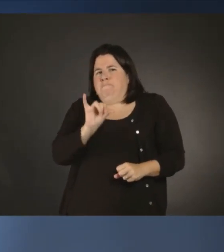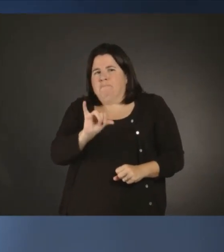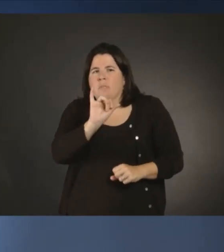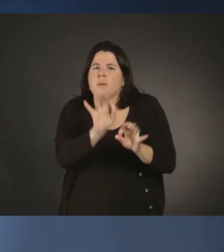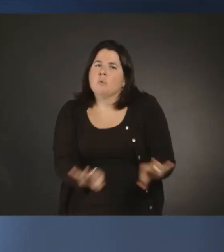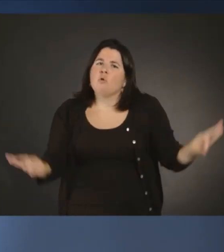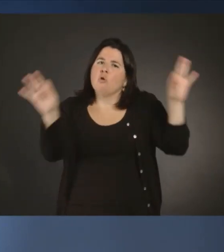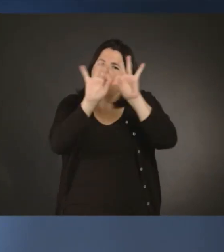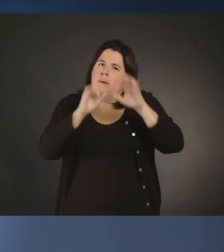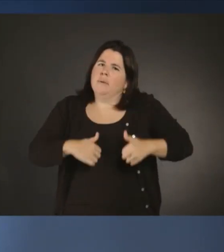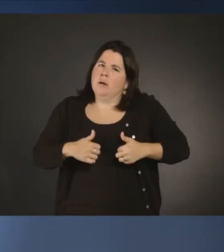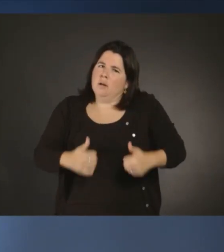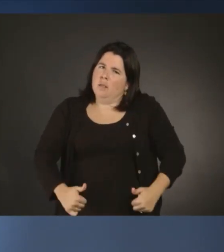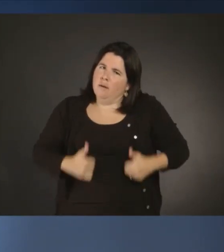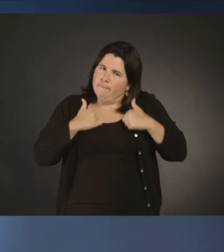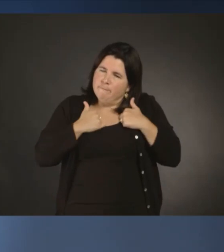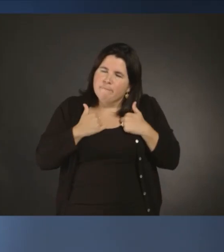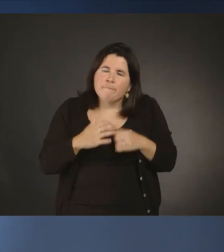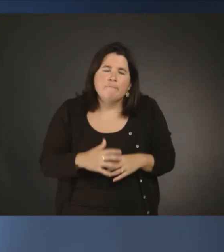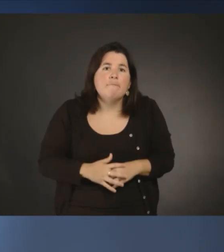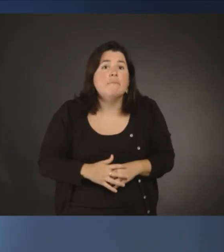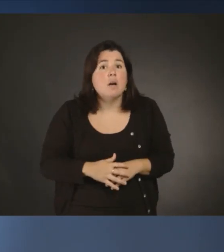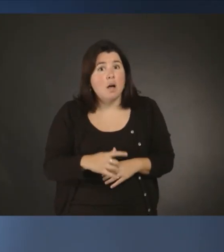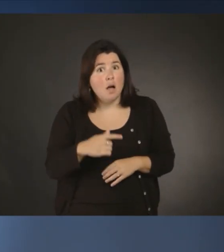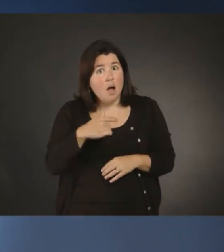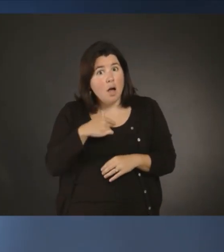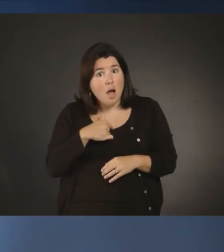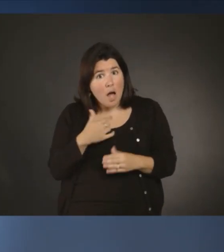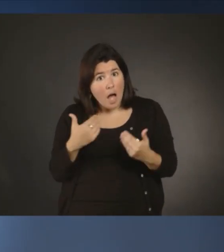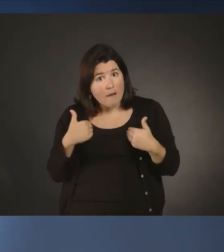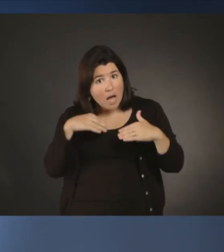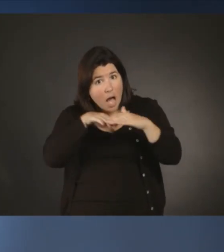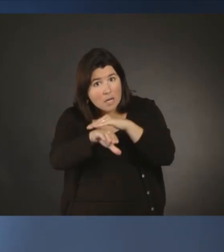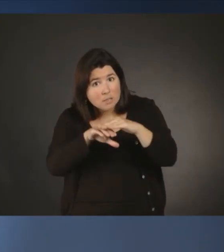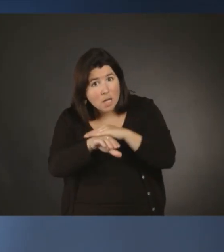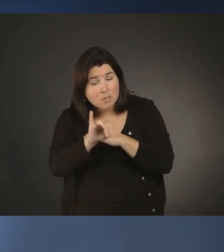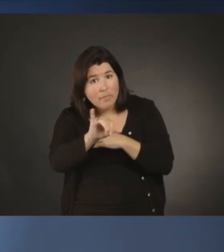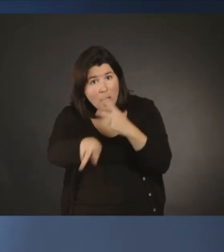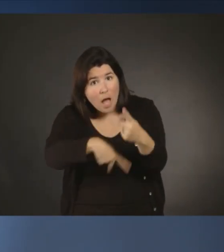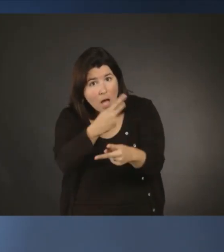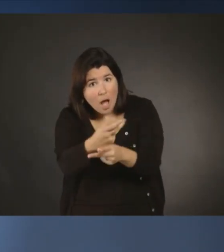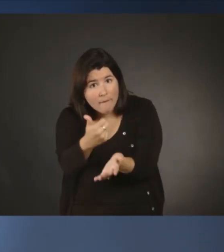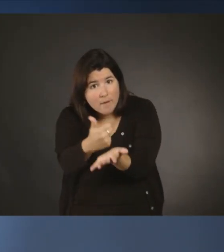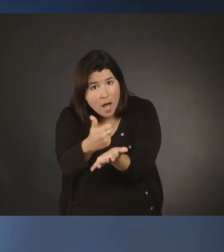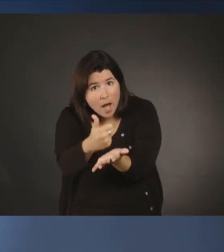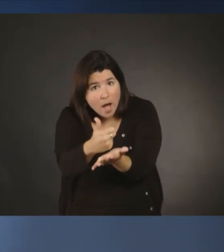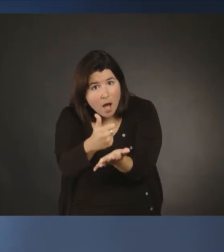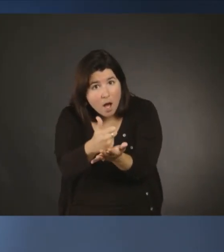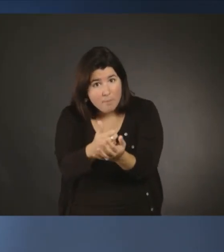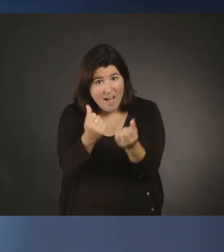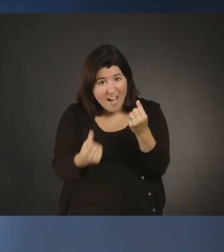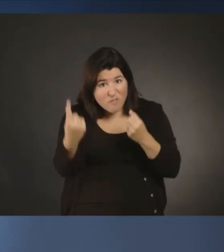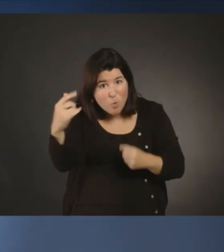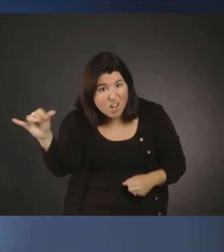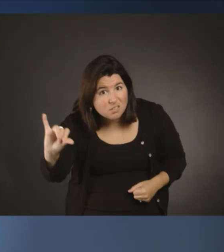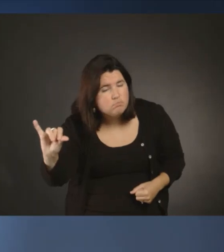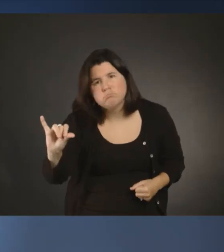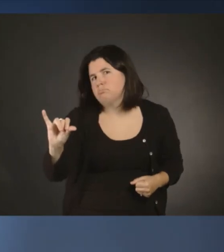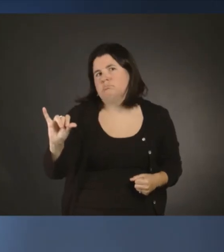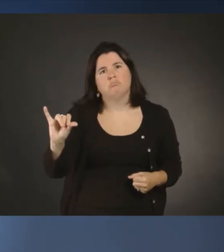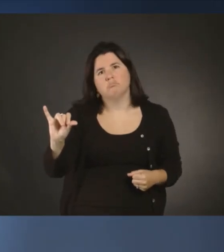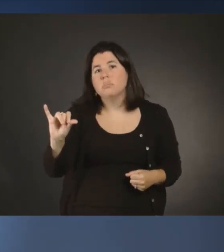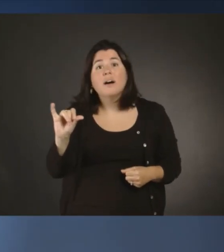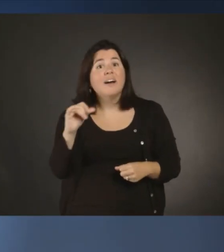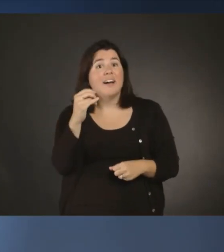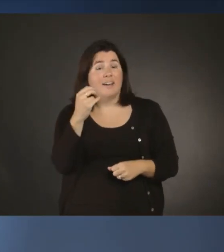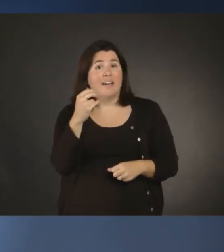appreciated how important that was. I had access to that kind of help. Not everyone does. The